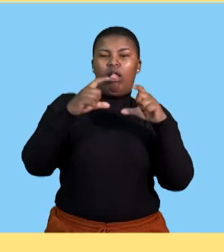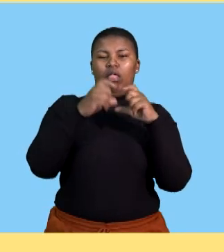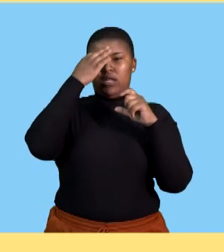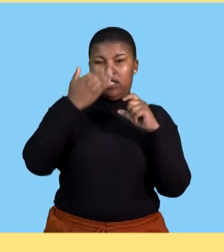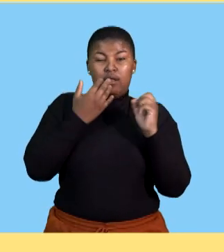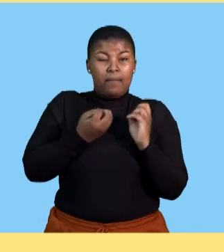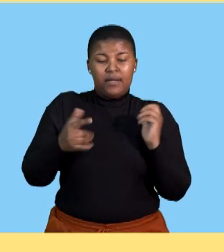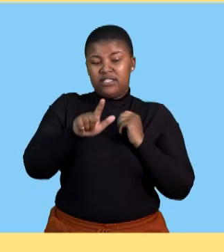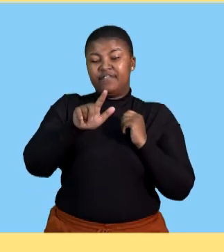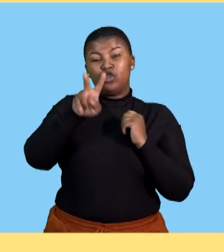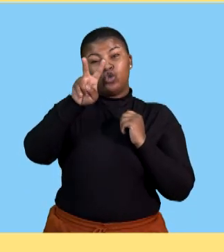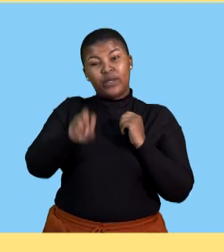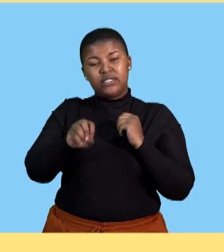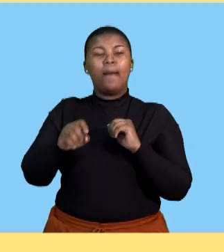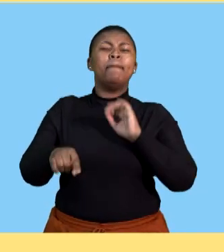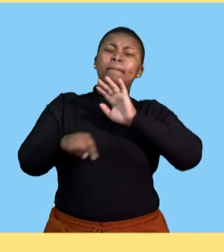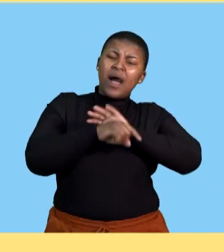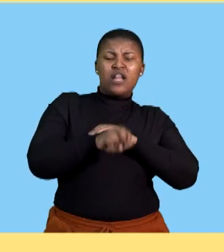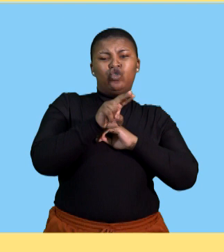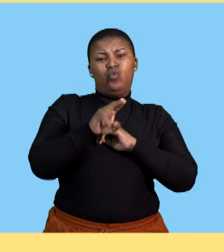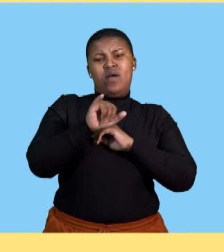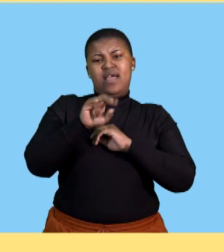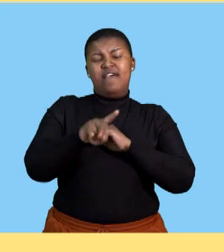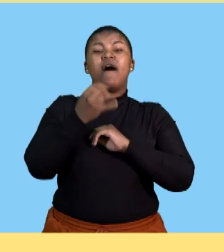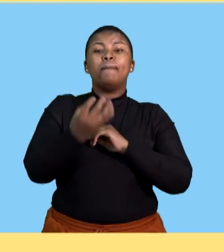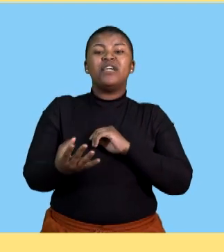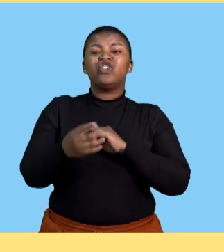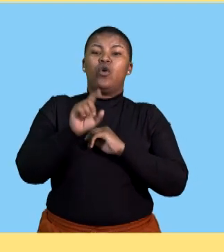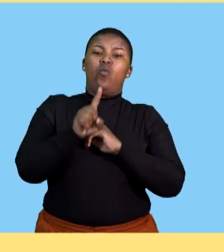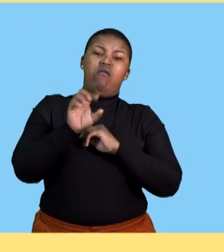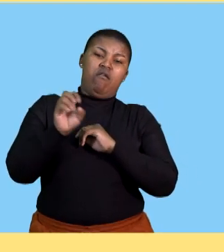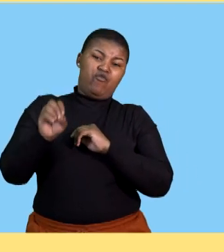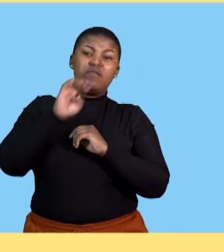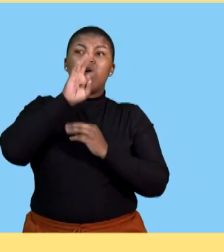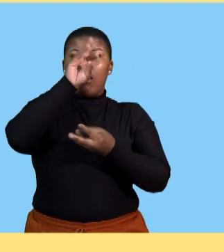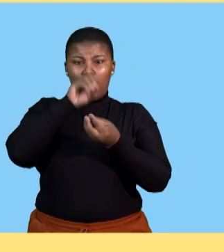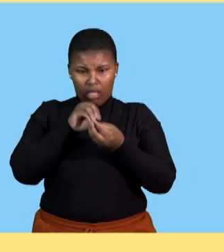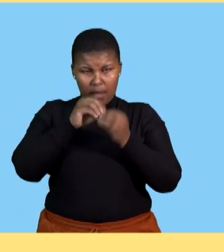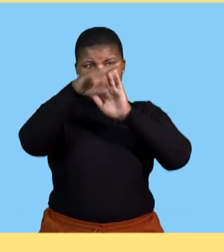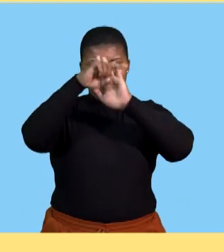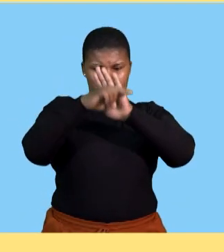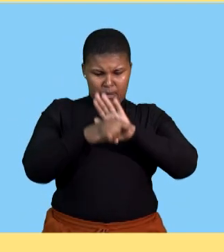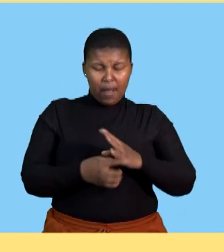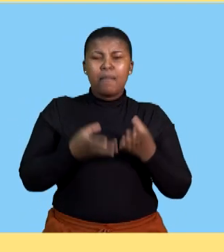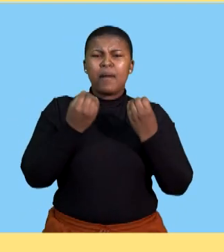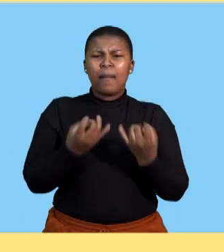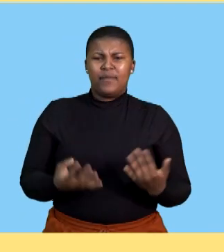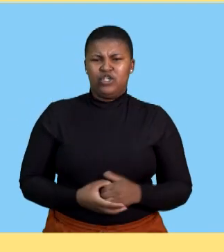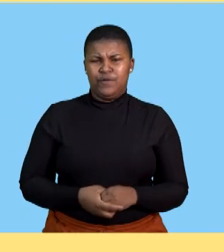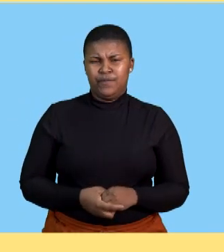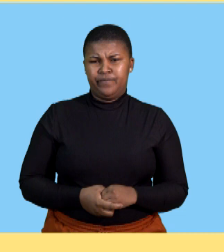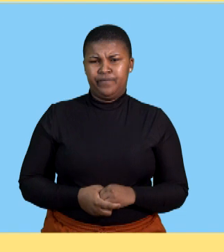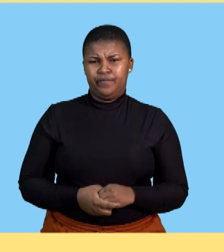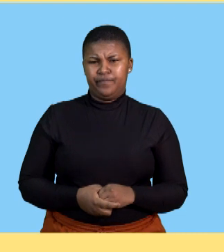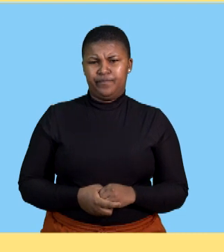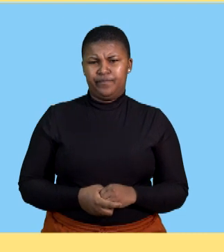aid, 720, minus your UIF, which is 1%, 100. So if you subtract those amounts from